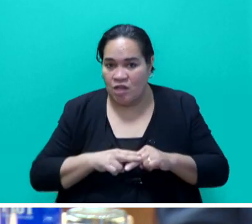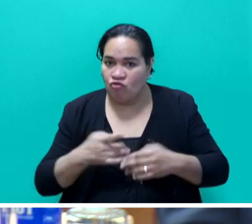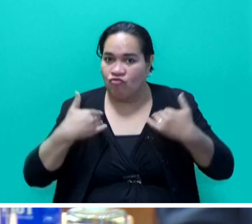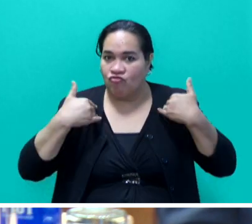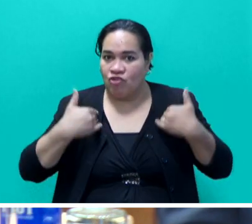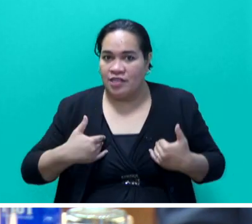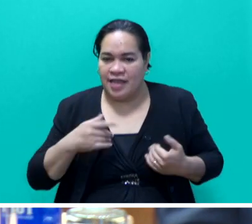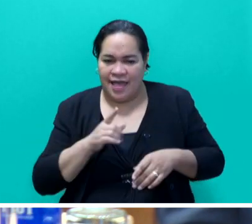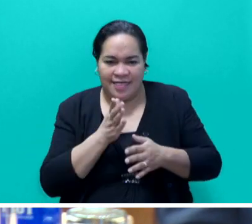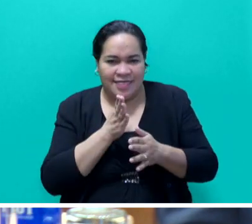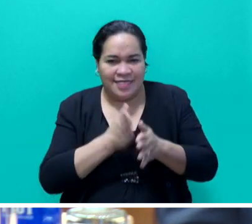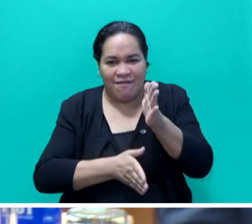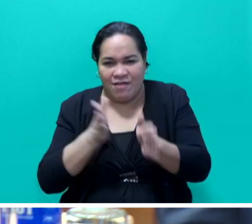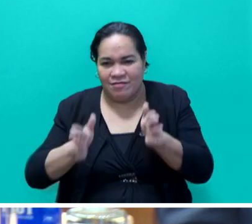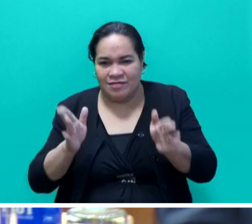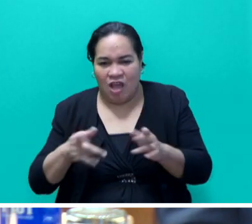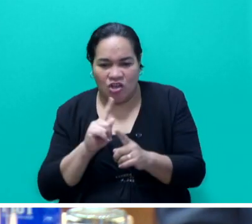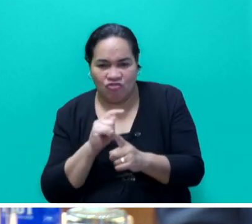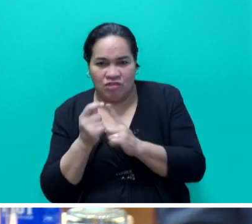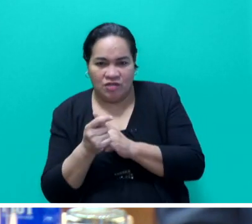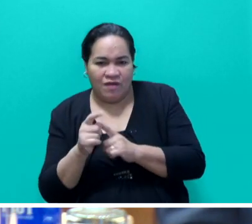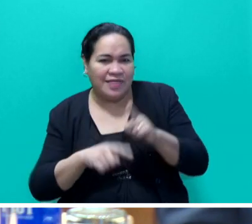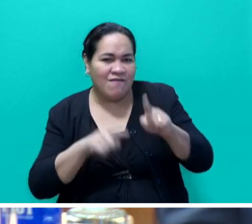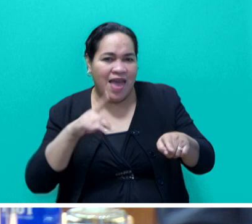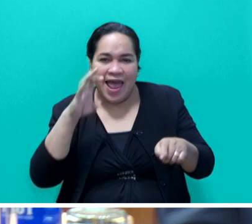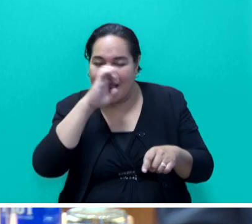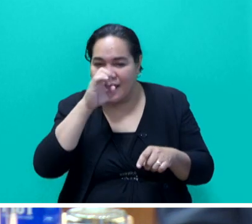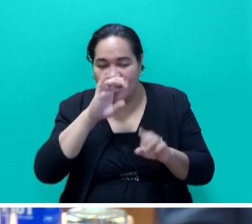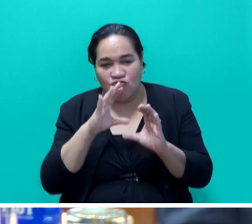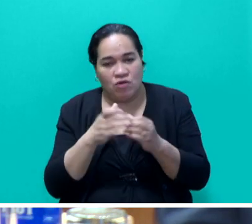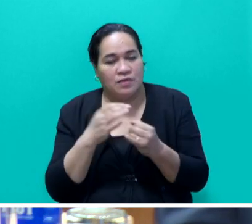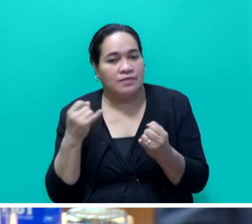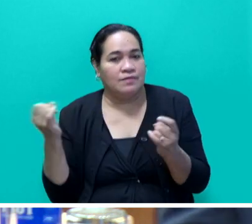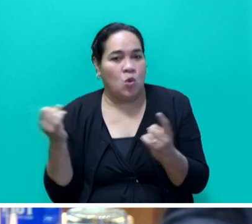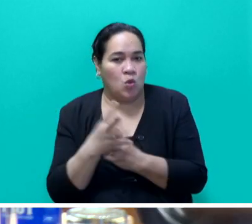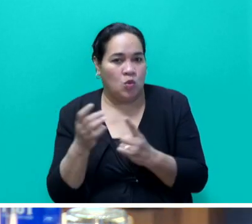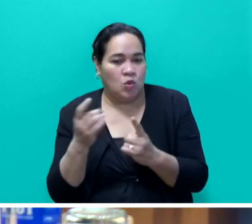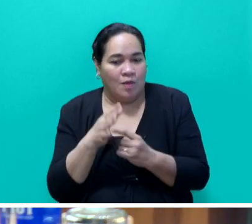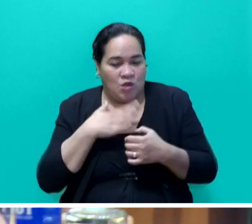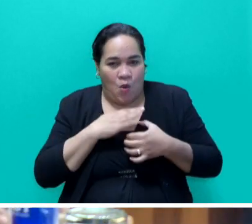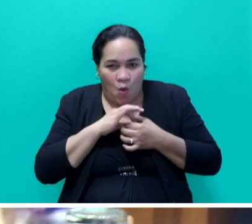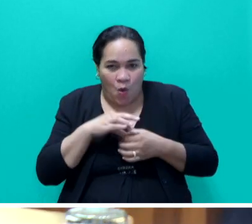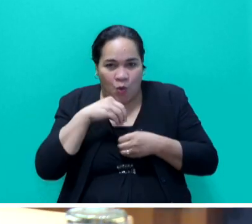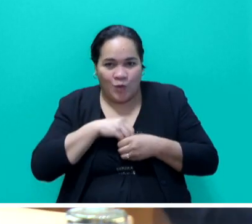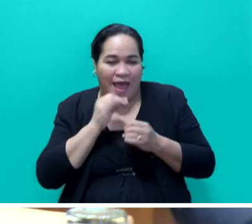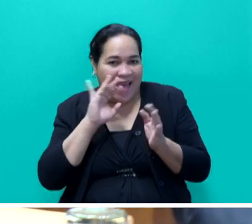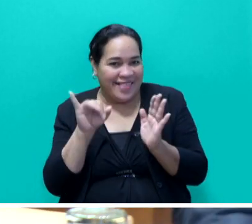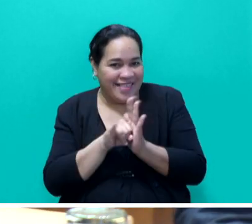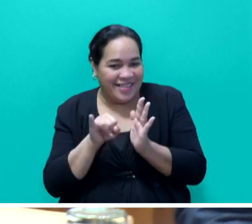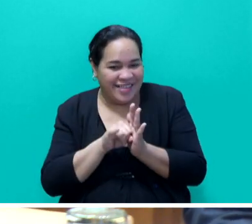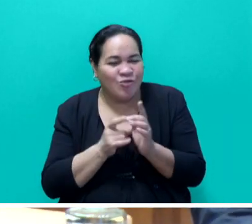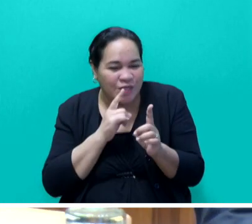diverse cultural traditions of all ethnic groups is fundamental to its identity and development as a